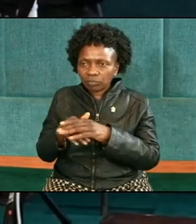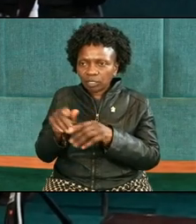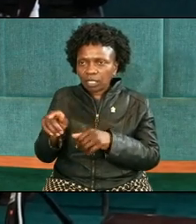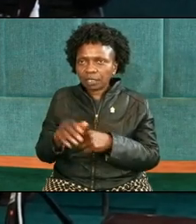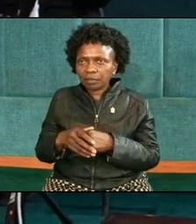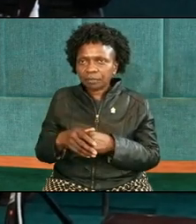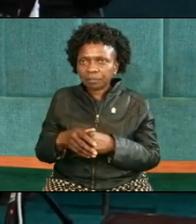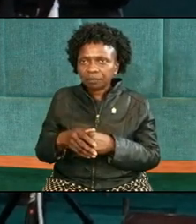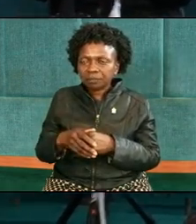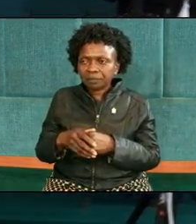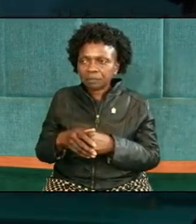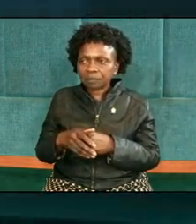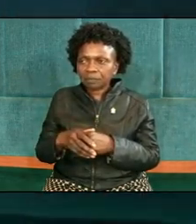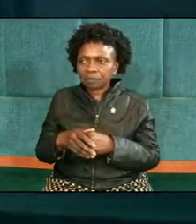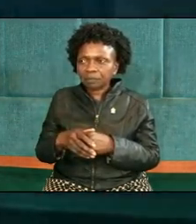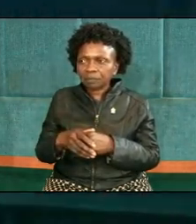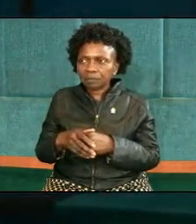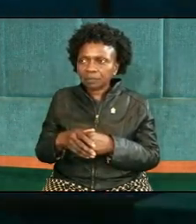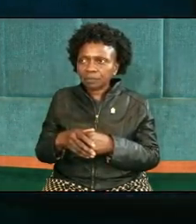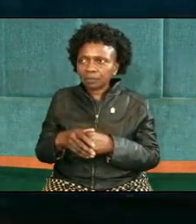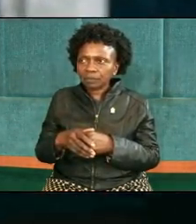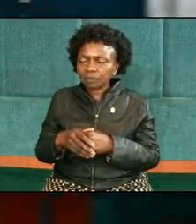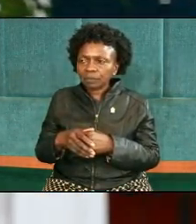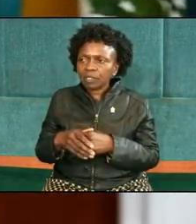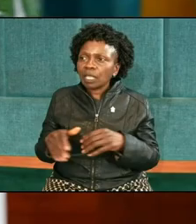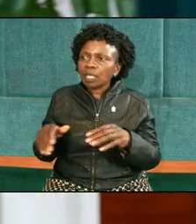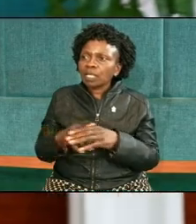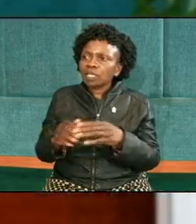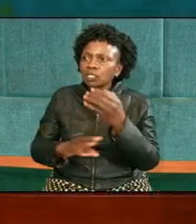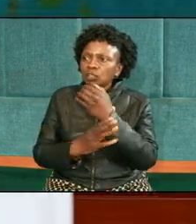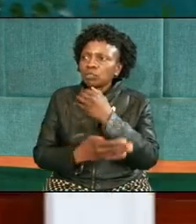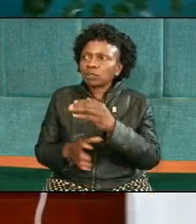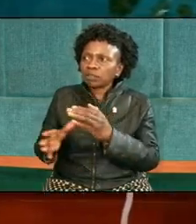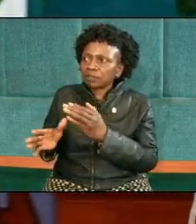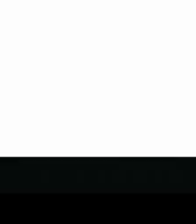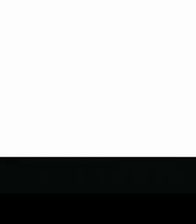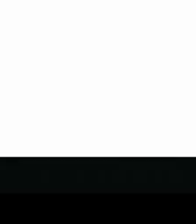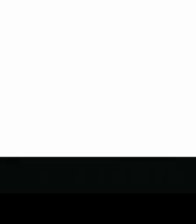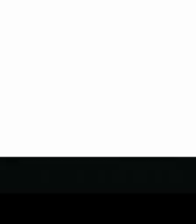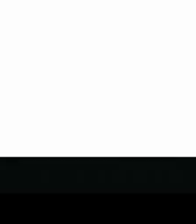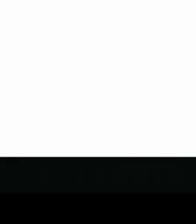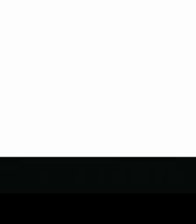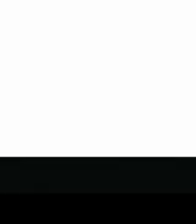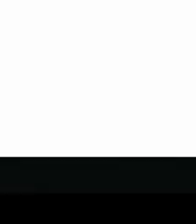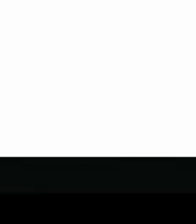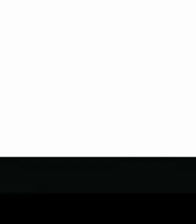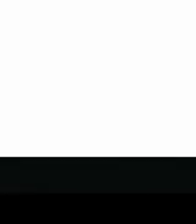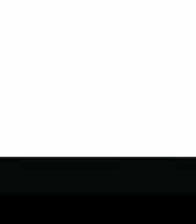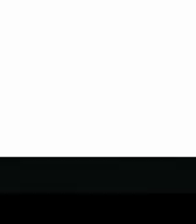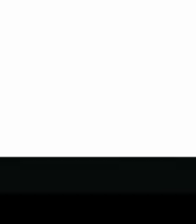and all the juices that are in the stomach, the Bible says, help me read, from